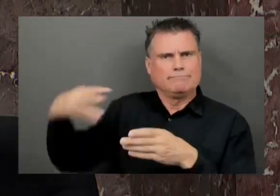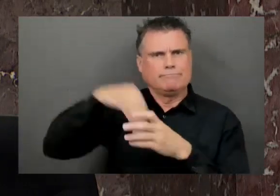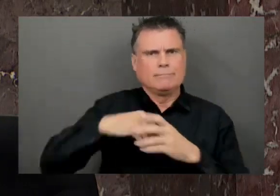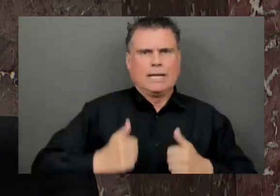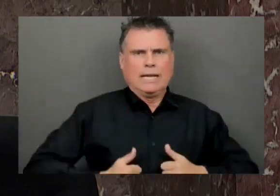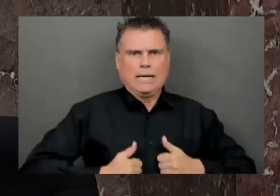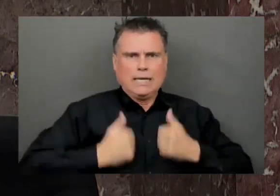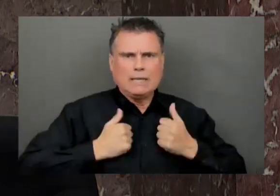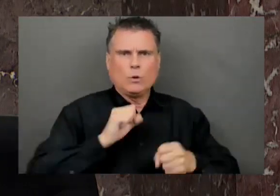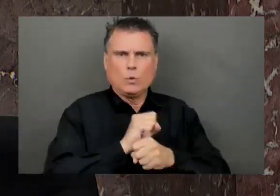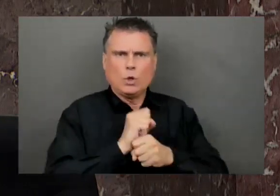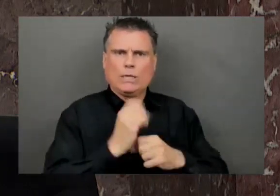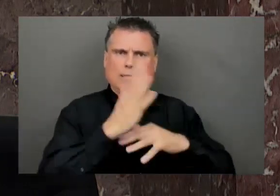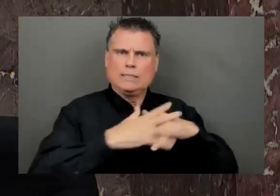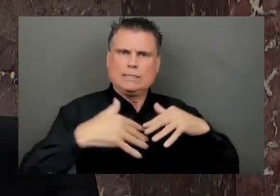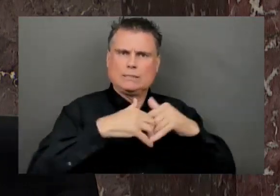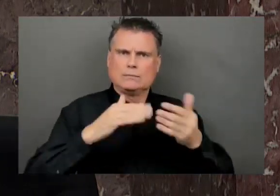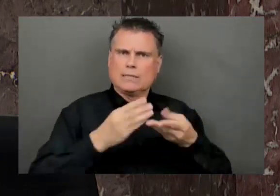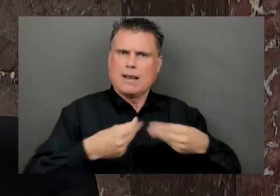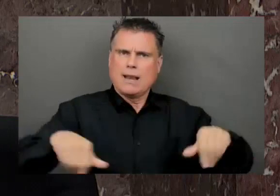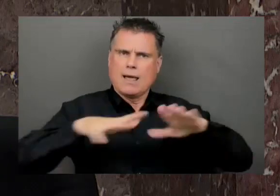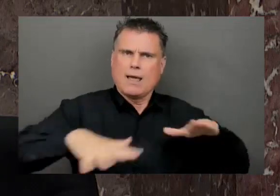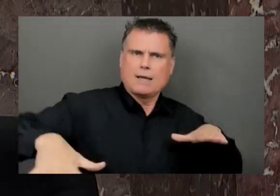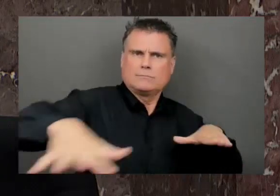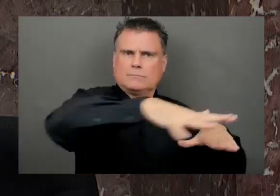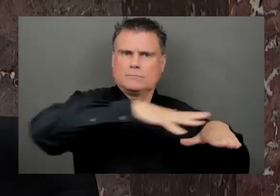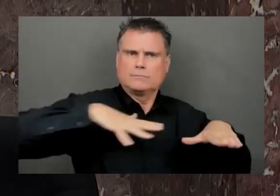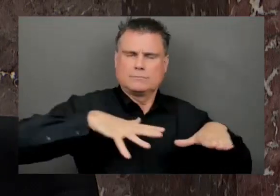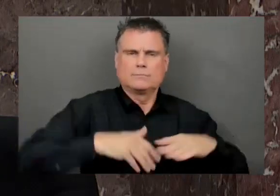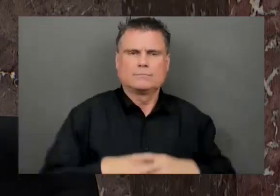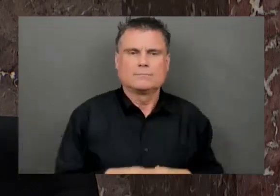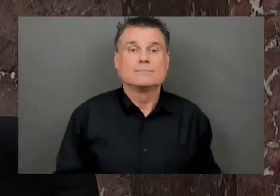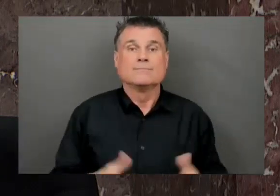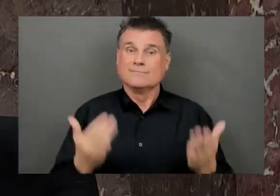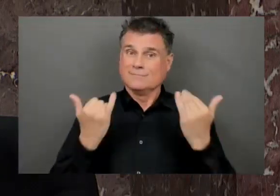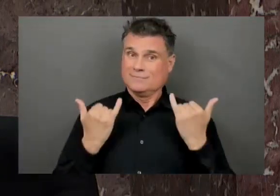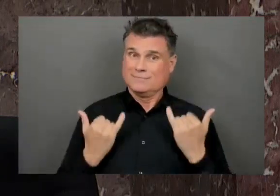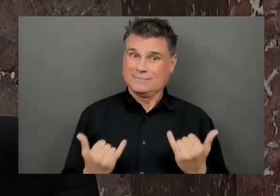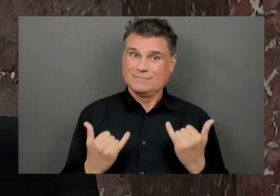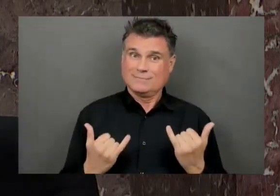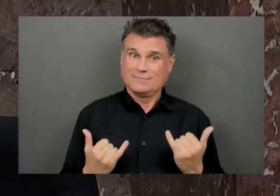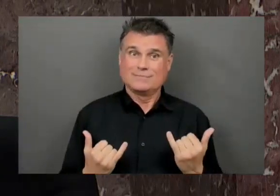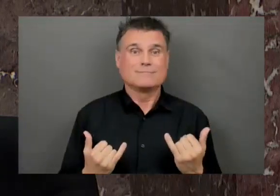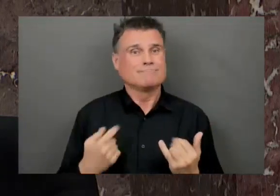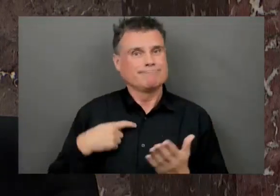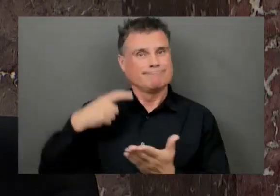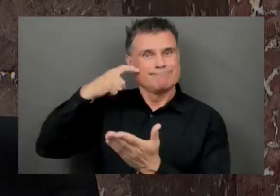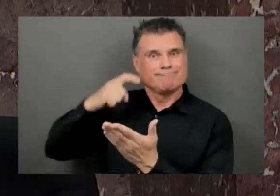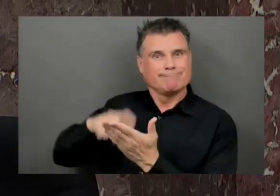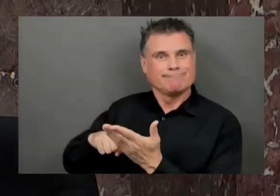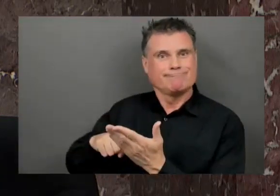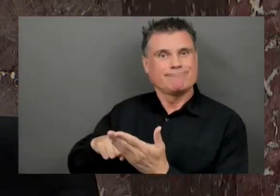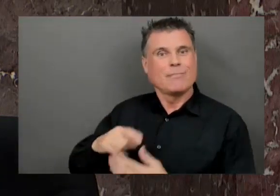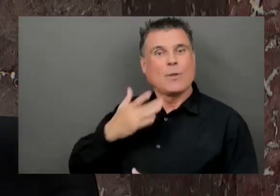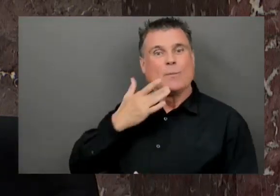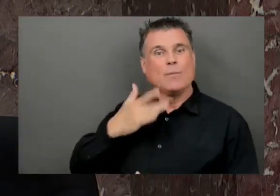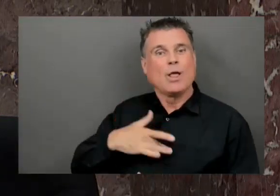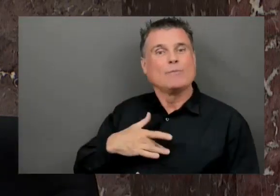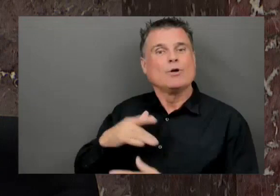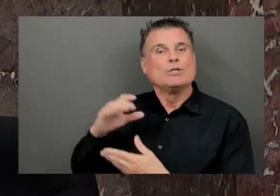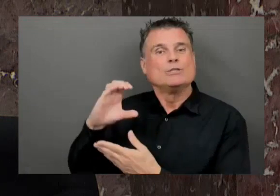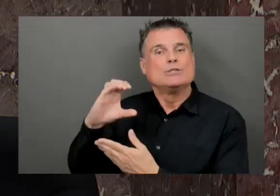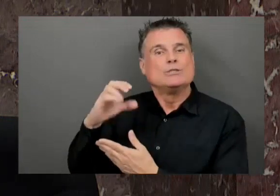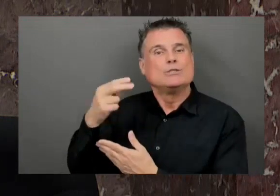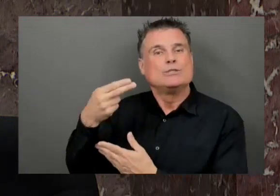Day commemorates the birthday of Charlotte Edith Anderson Montour, the first registered Indigenous nurse in Canada from the Mohawk